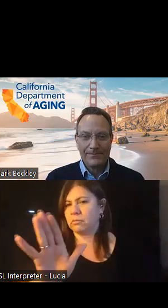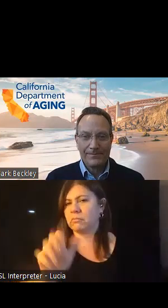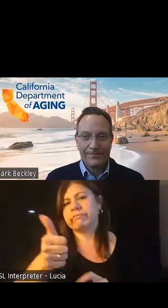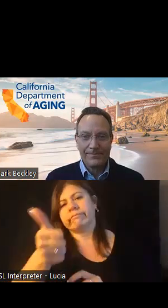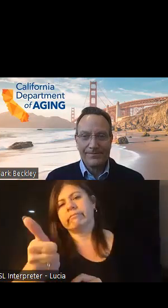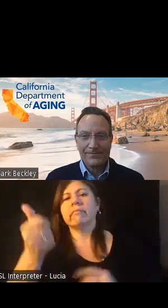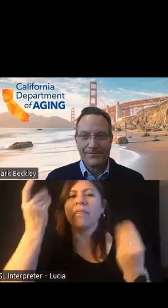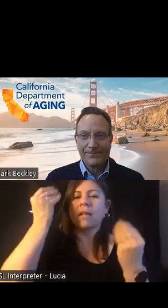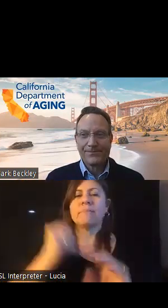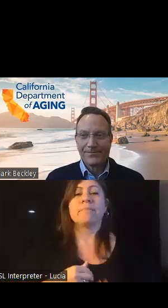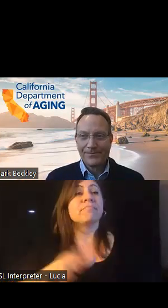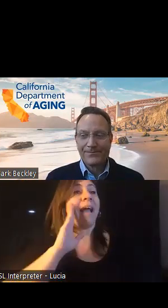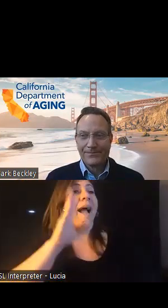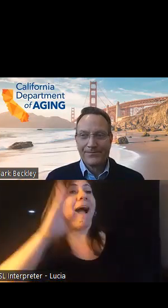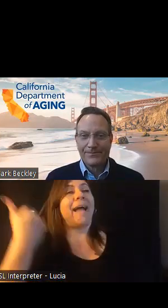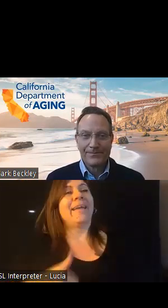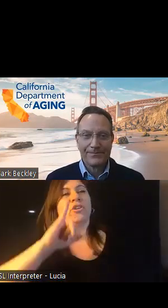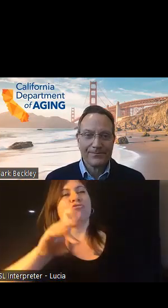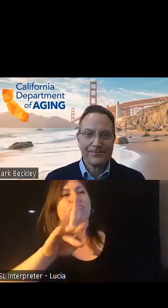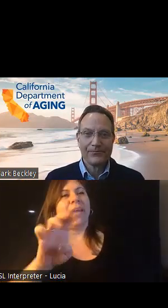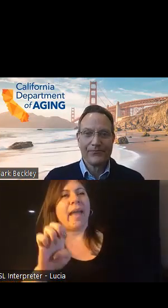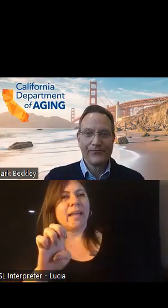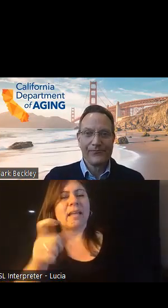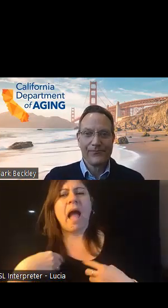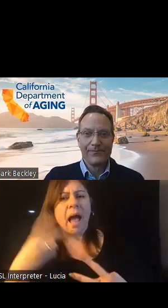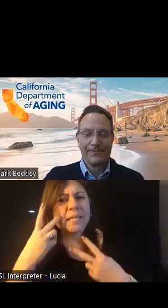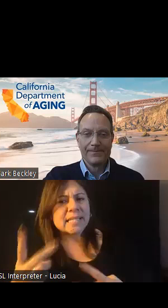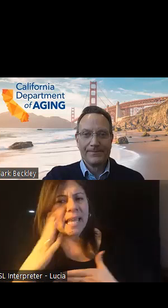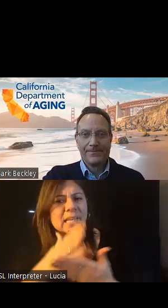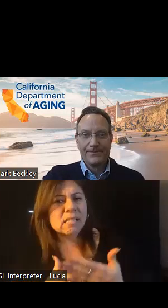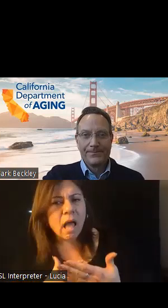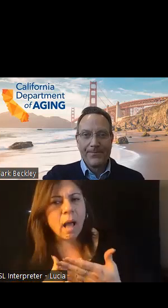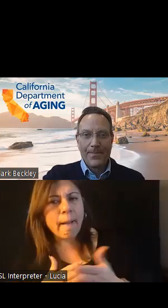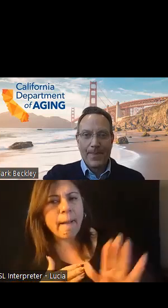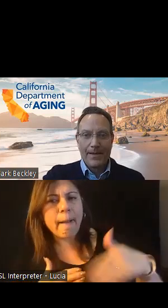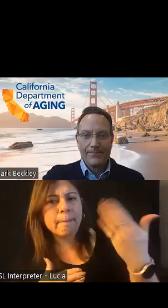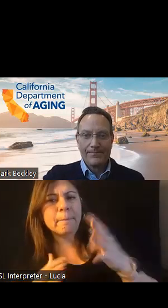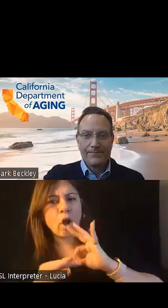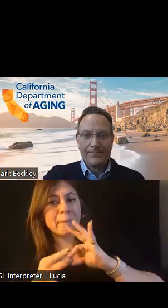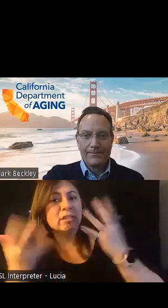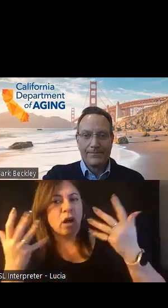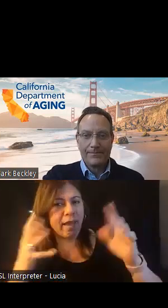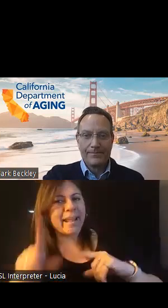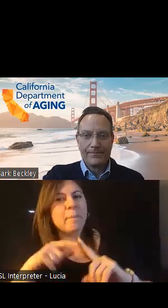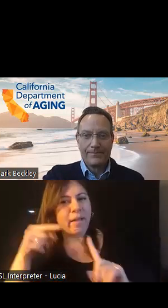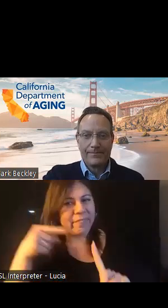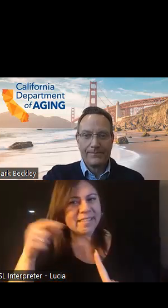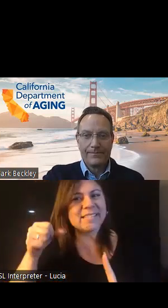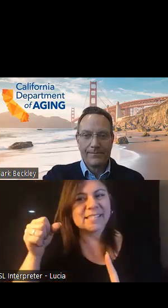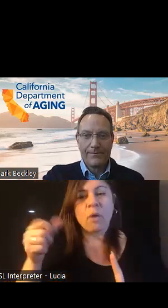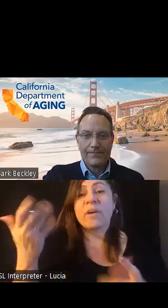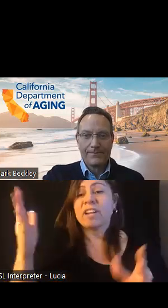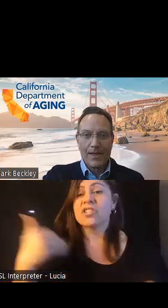Hi, Mark, it's Juliet here. I'm seeing some comments already around this. There's one